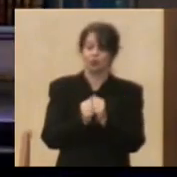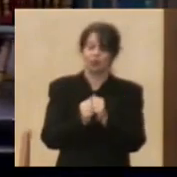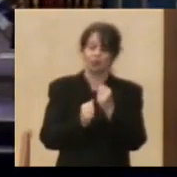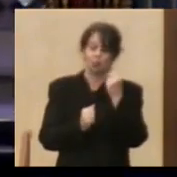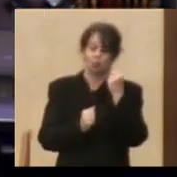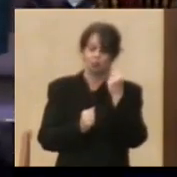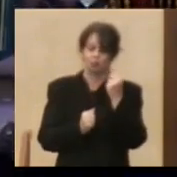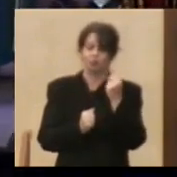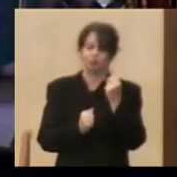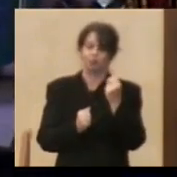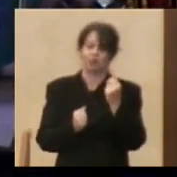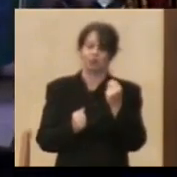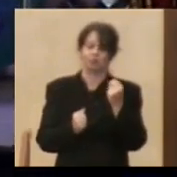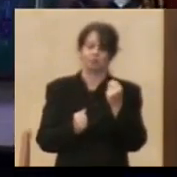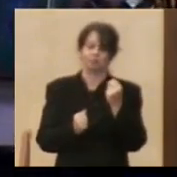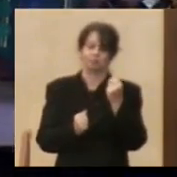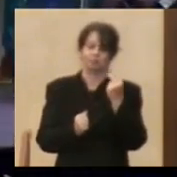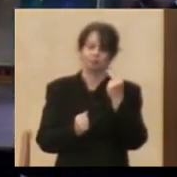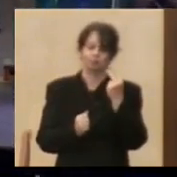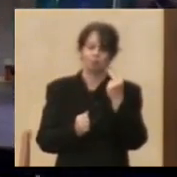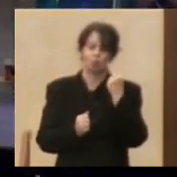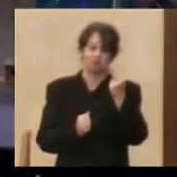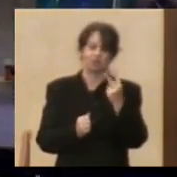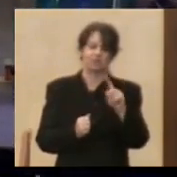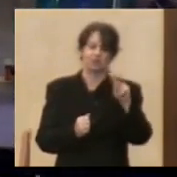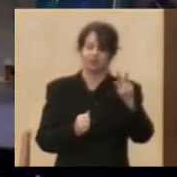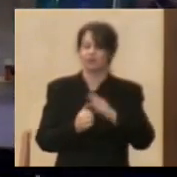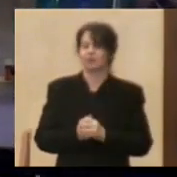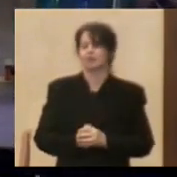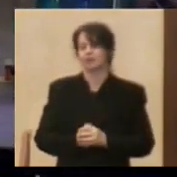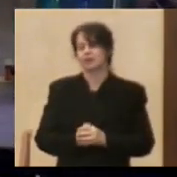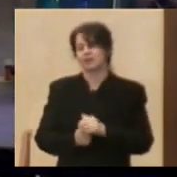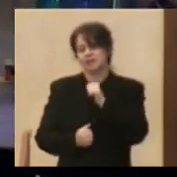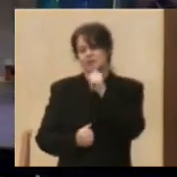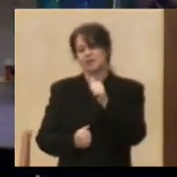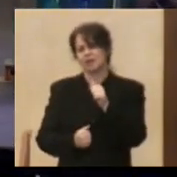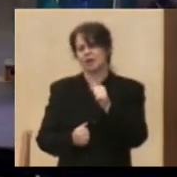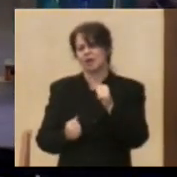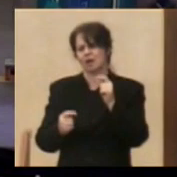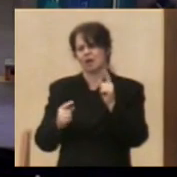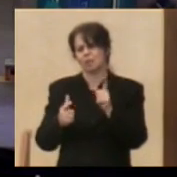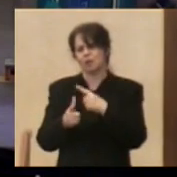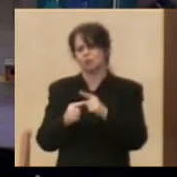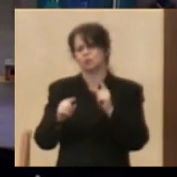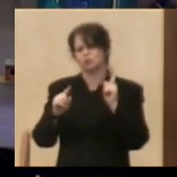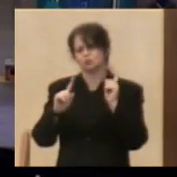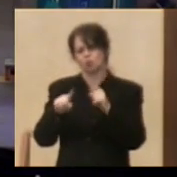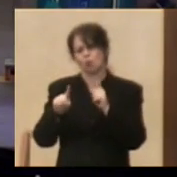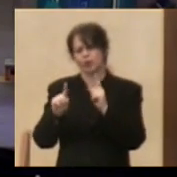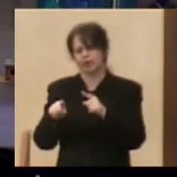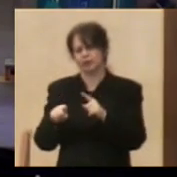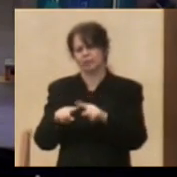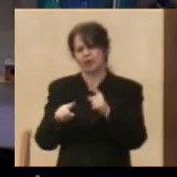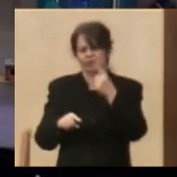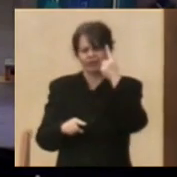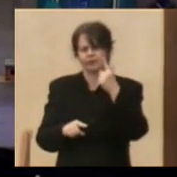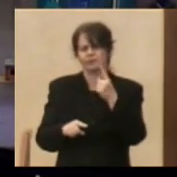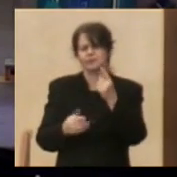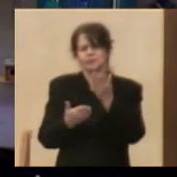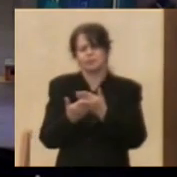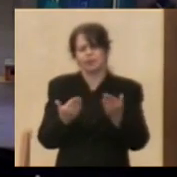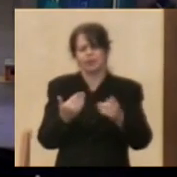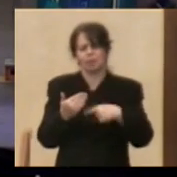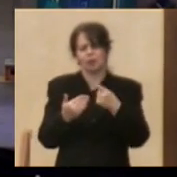Yes, I know it's not a contest and it's not about perfect attendance, but I think there is something about perfect that Jesus calls us